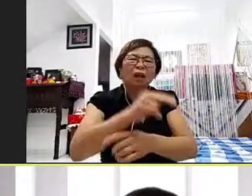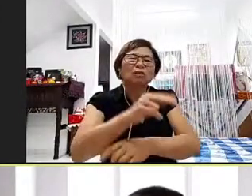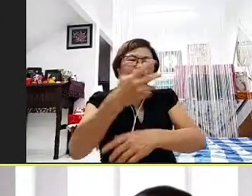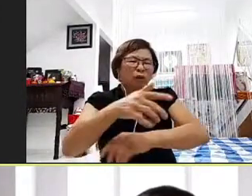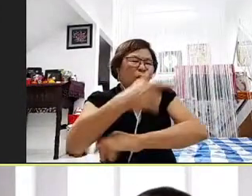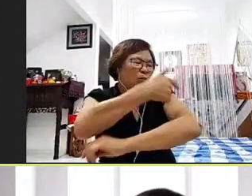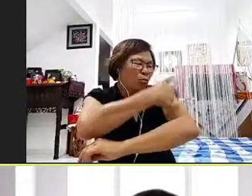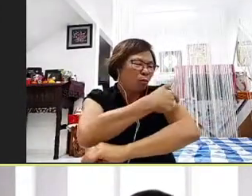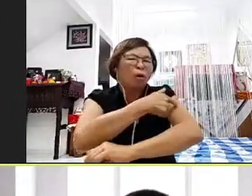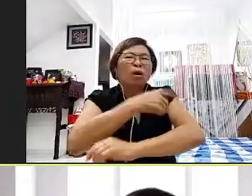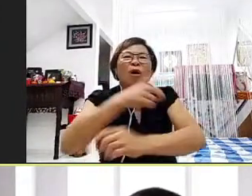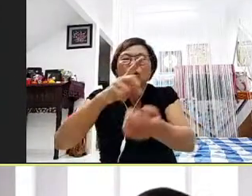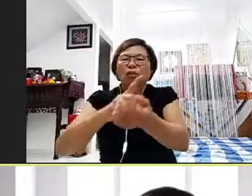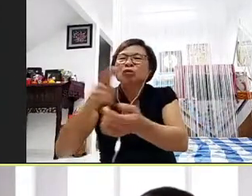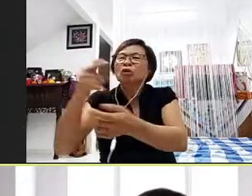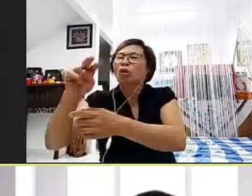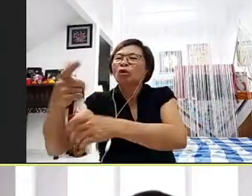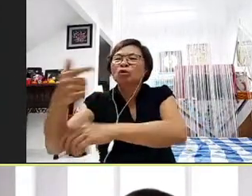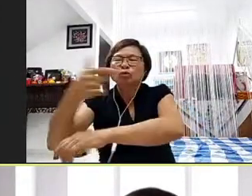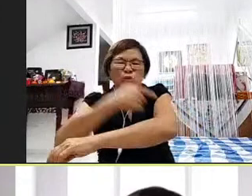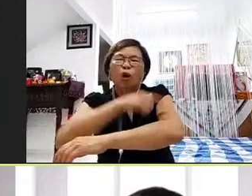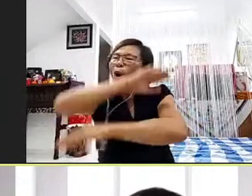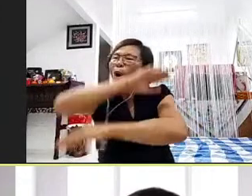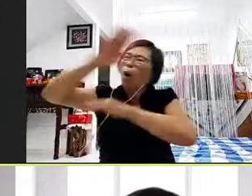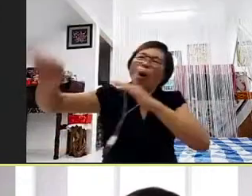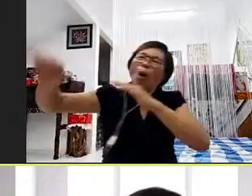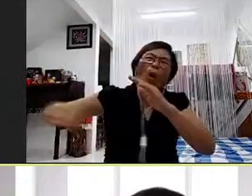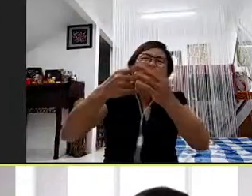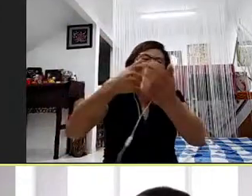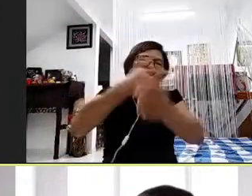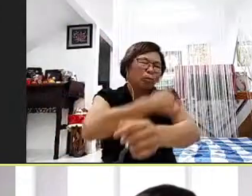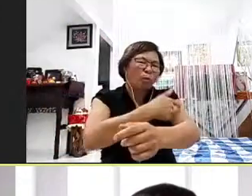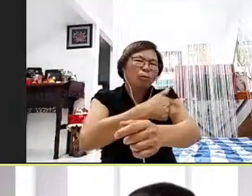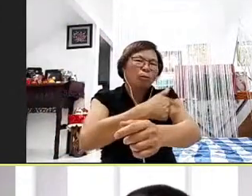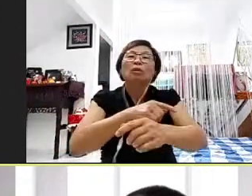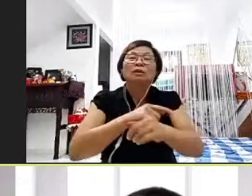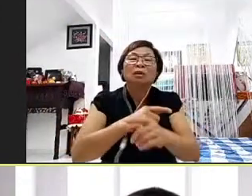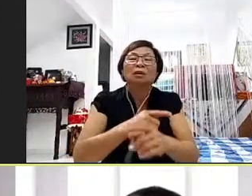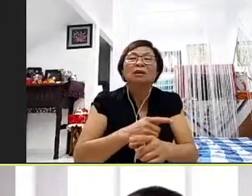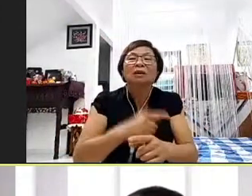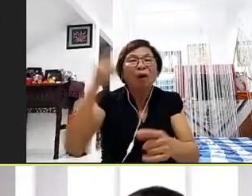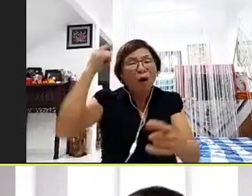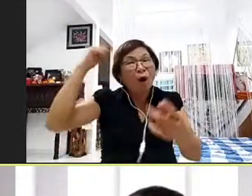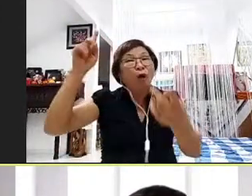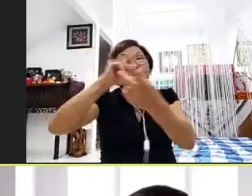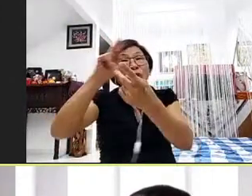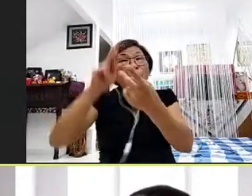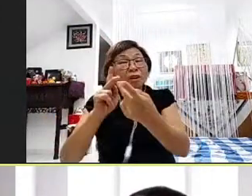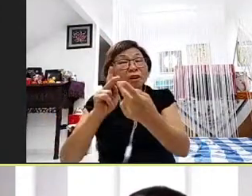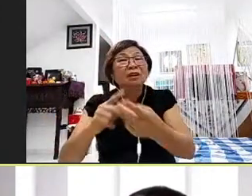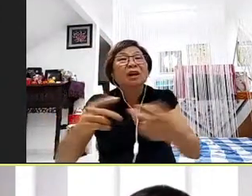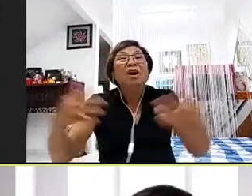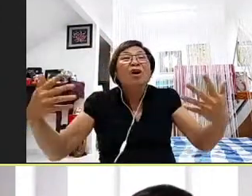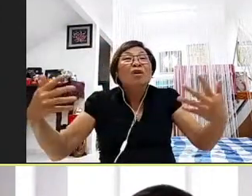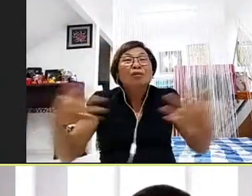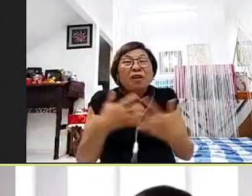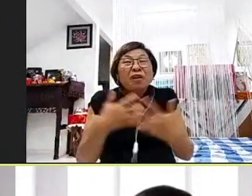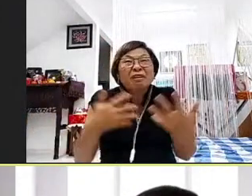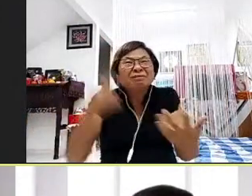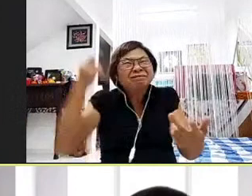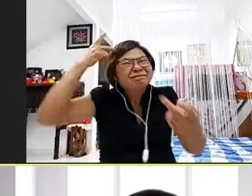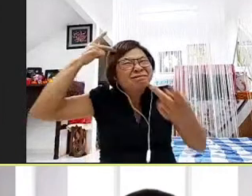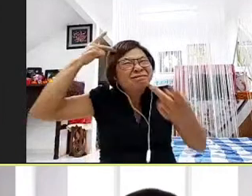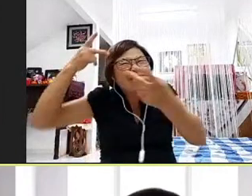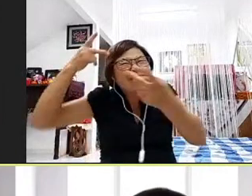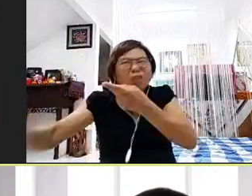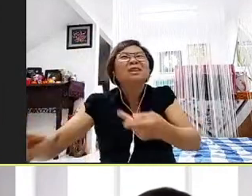vaccinated, Dr. Ong also vaccinated, all the vaccinated, but all those at the logic level, you know, fear is irrational, fear is